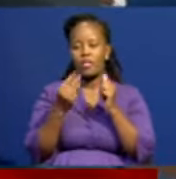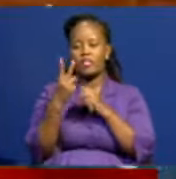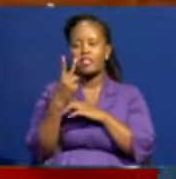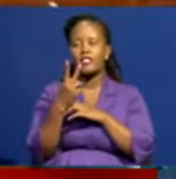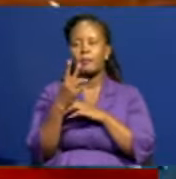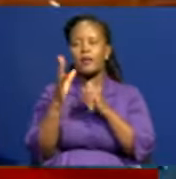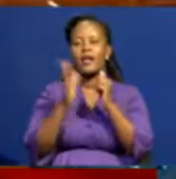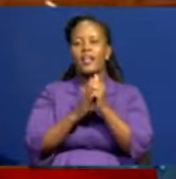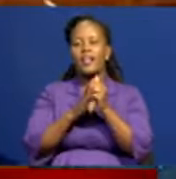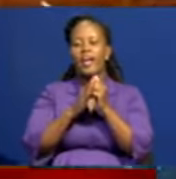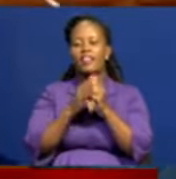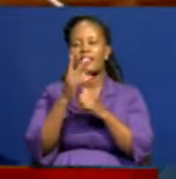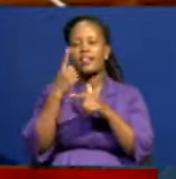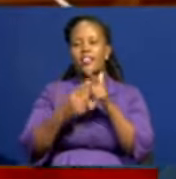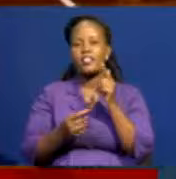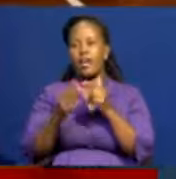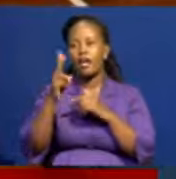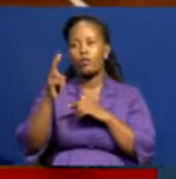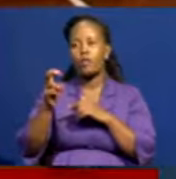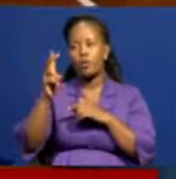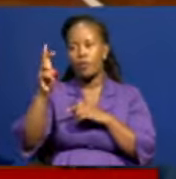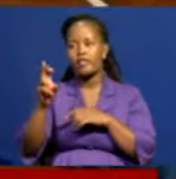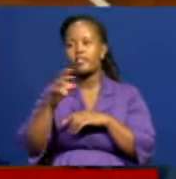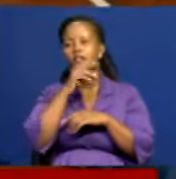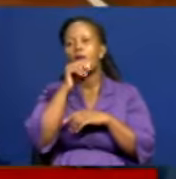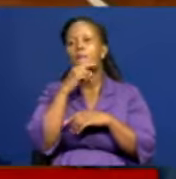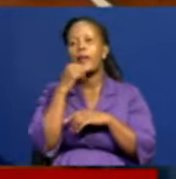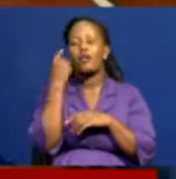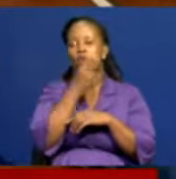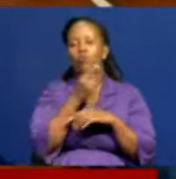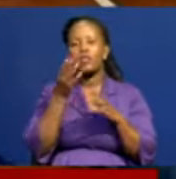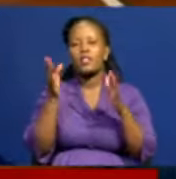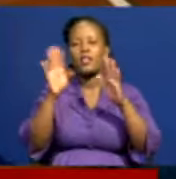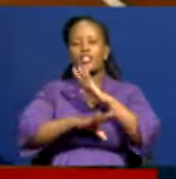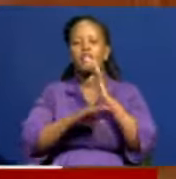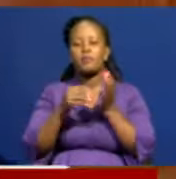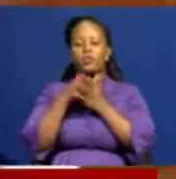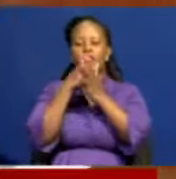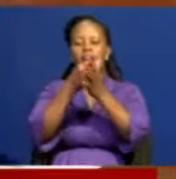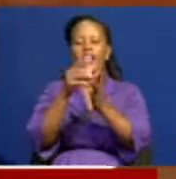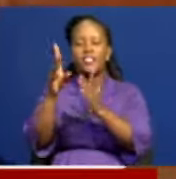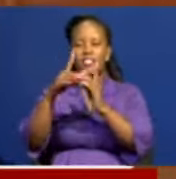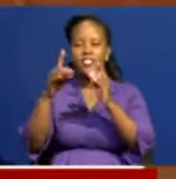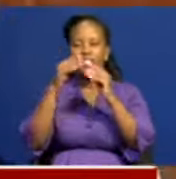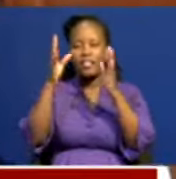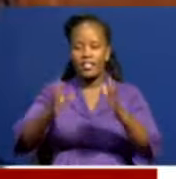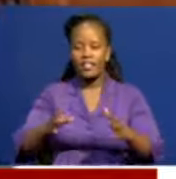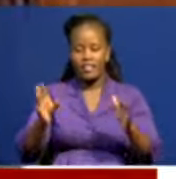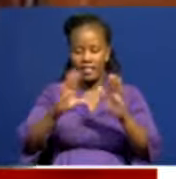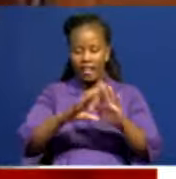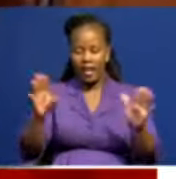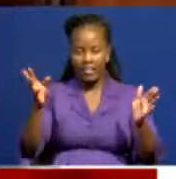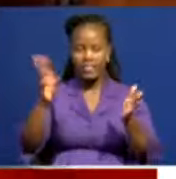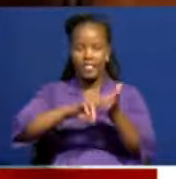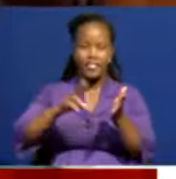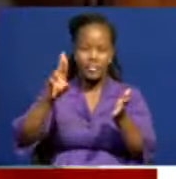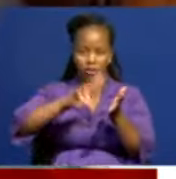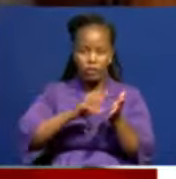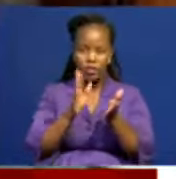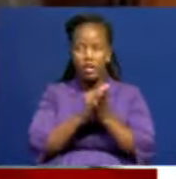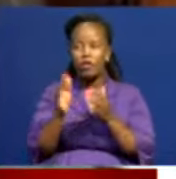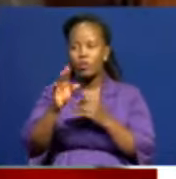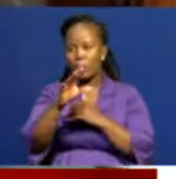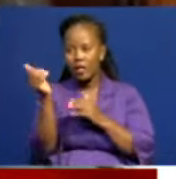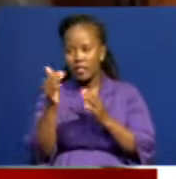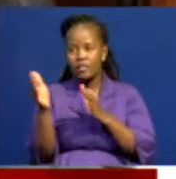year 2020, Andrew Aseri, an Assistant Deputy Director, Land Administration, together with others not before the court, conspired